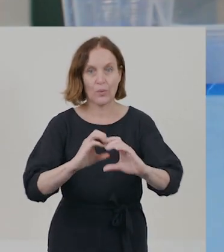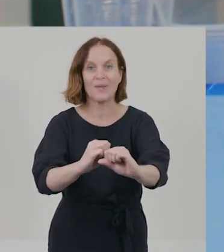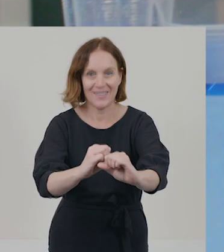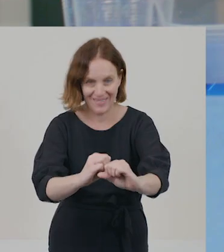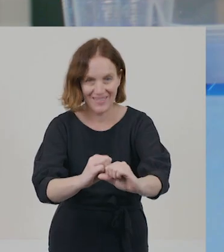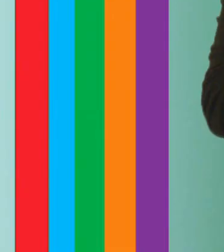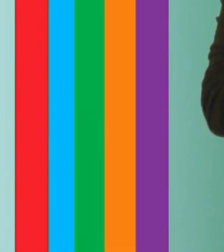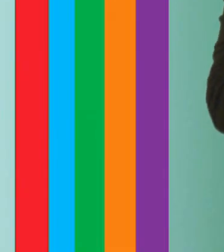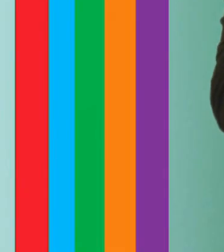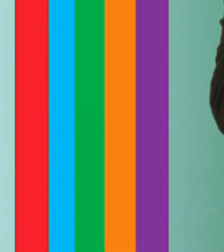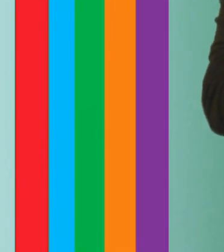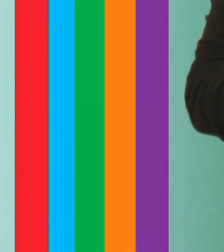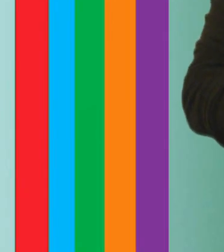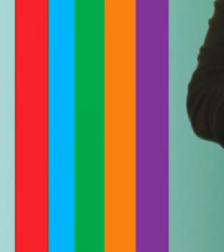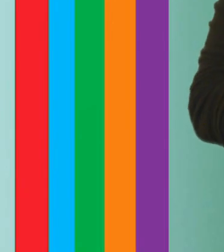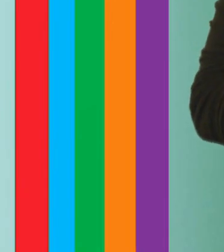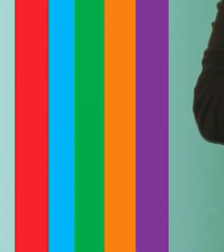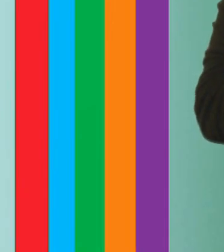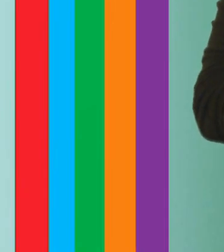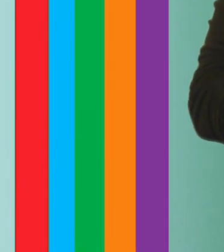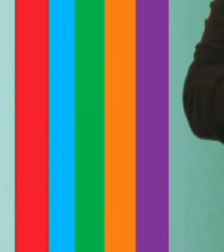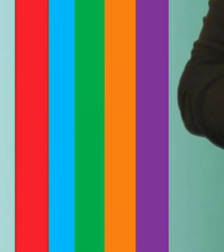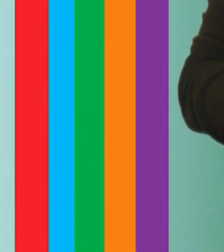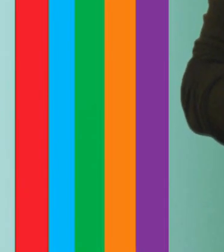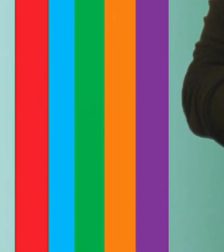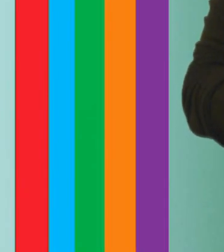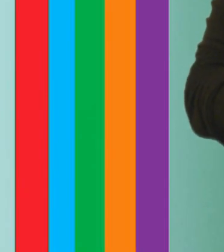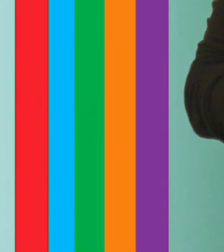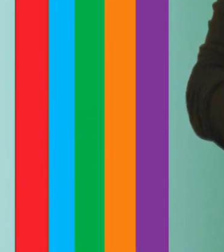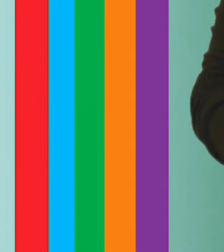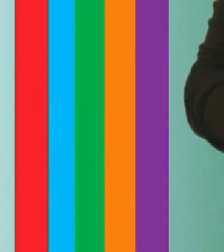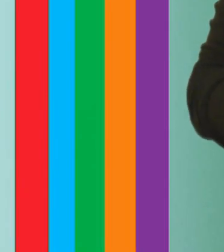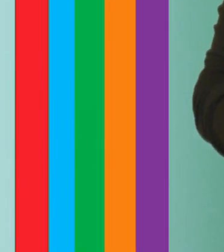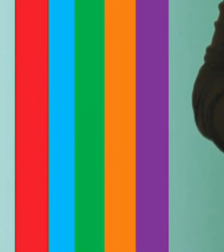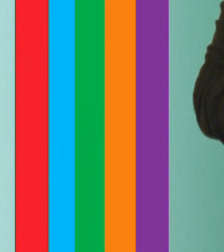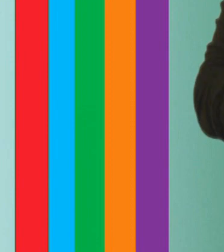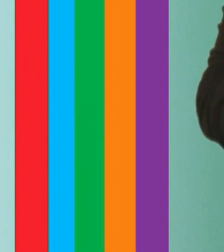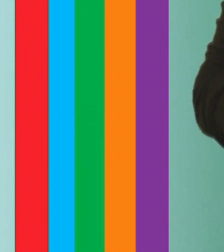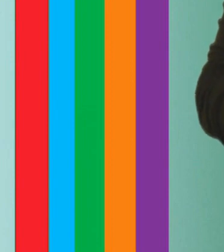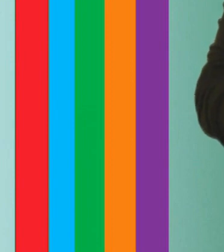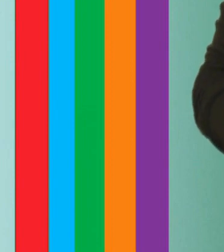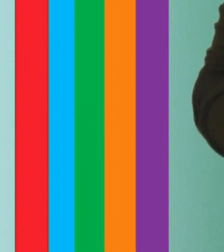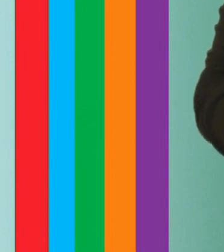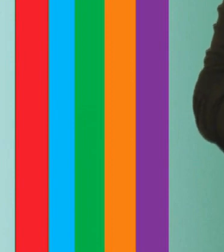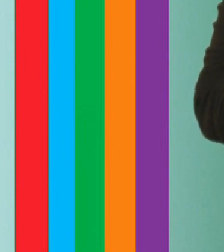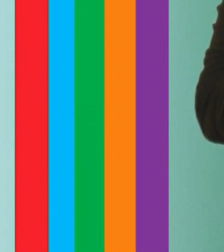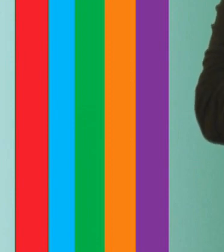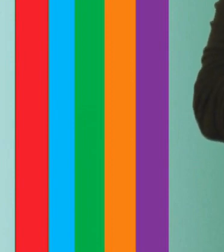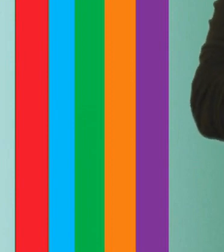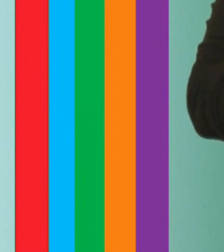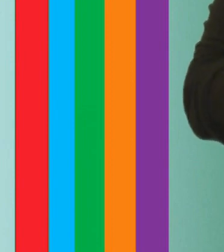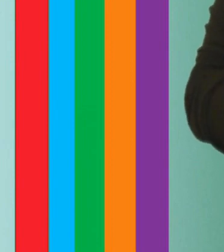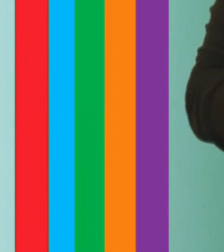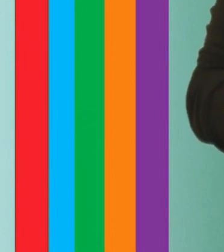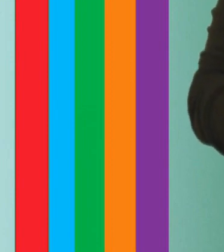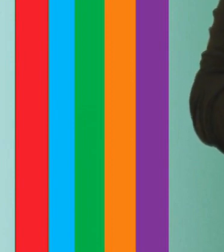mass and matter. Let's begin with English. Have you ever read a book that was so funny that you could not help but laugh out loud?